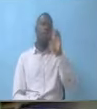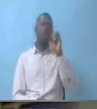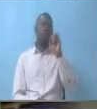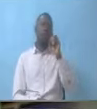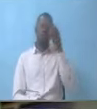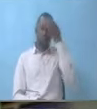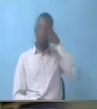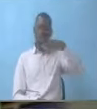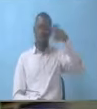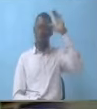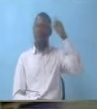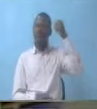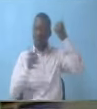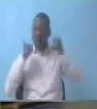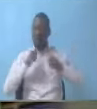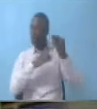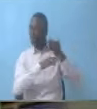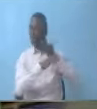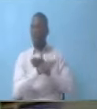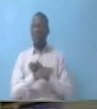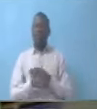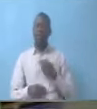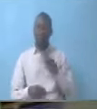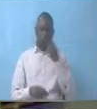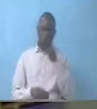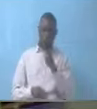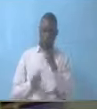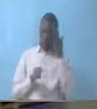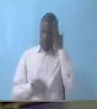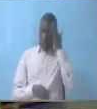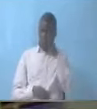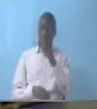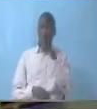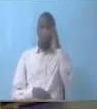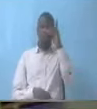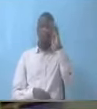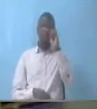But the decrees targeted individuals who were living